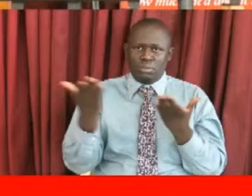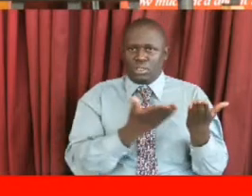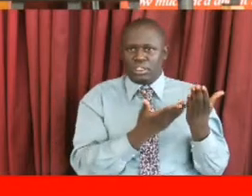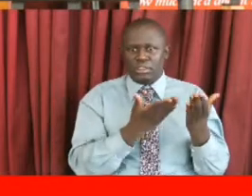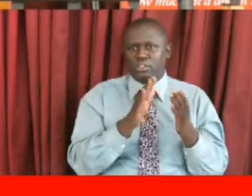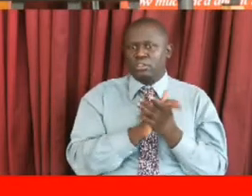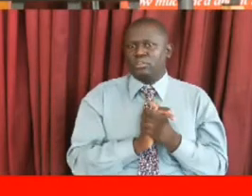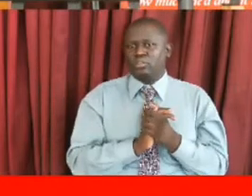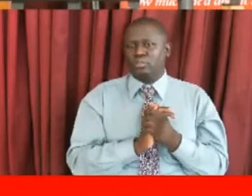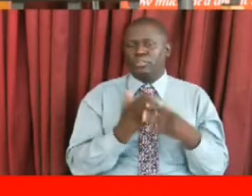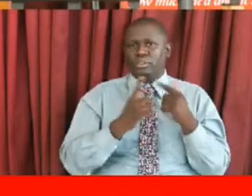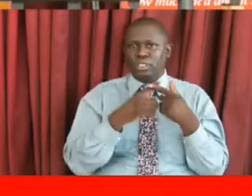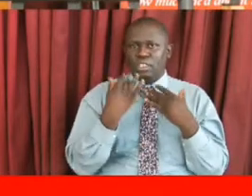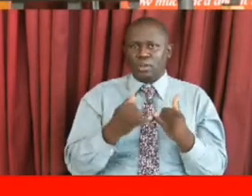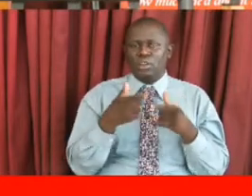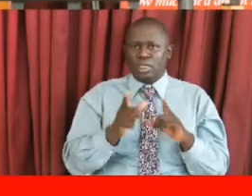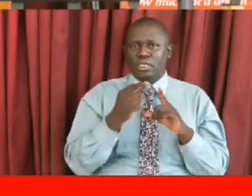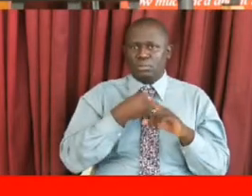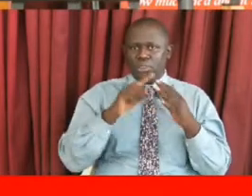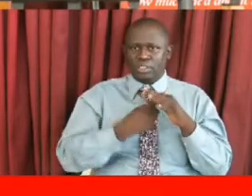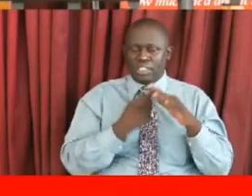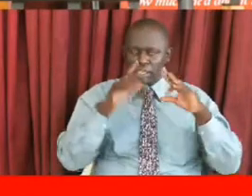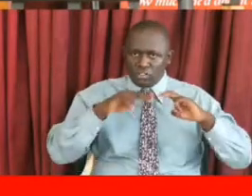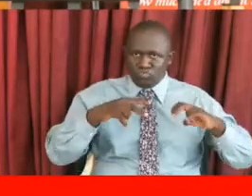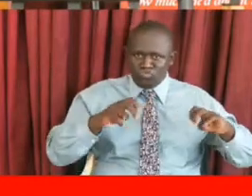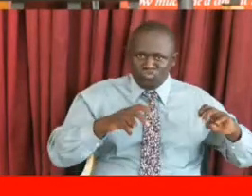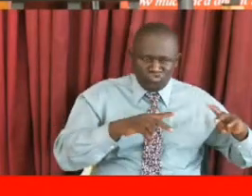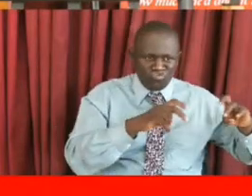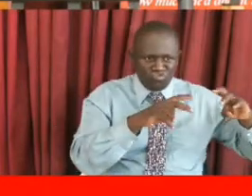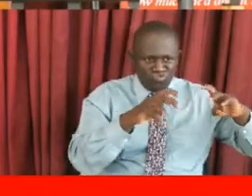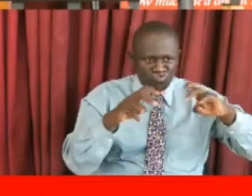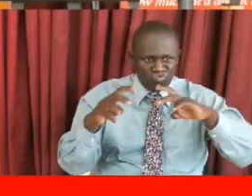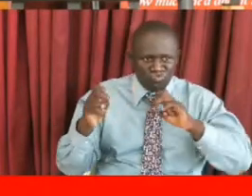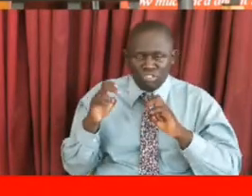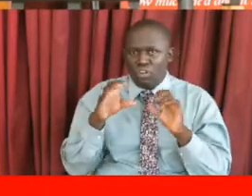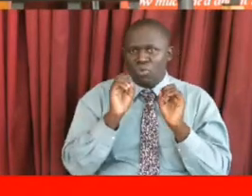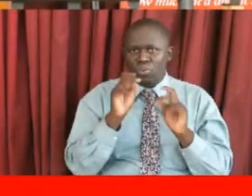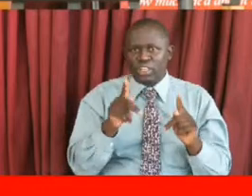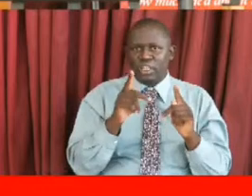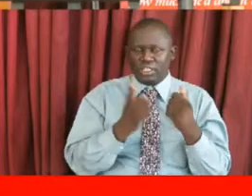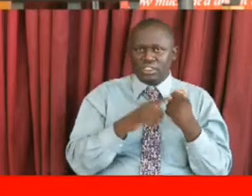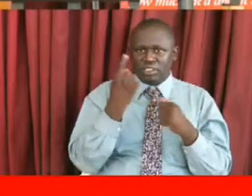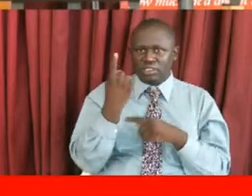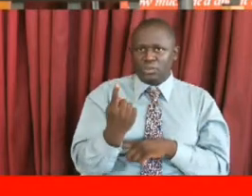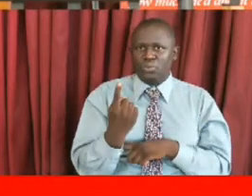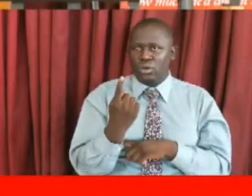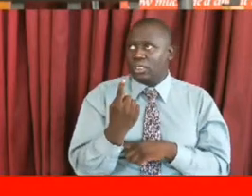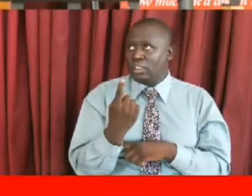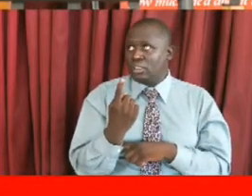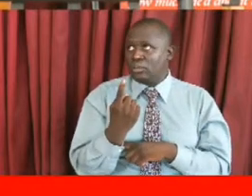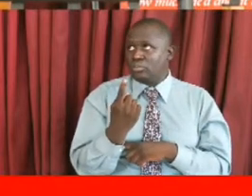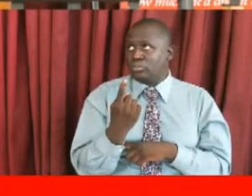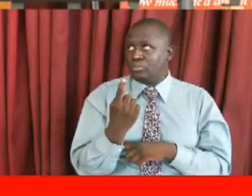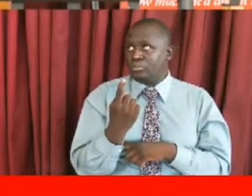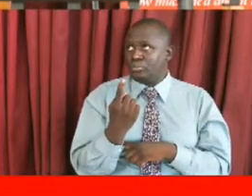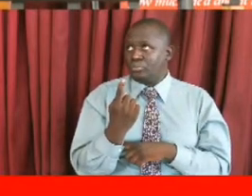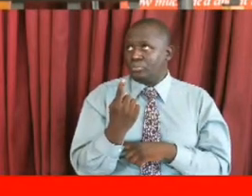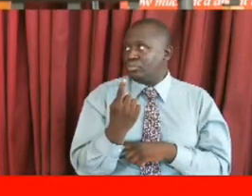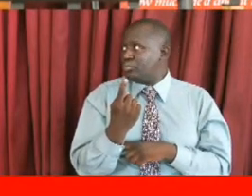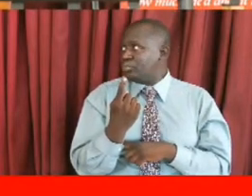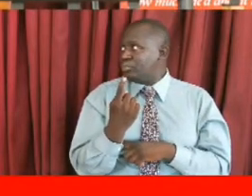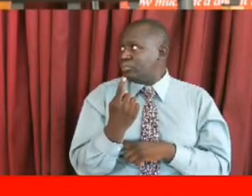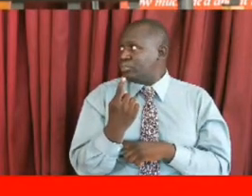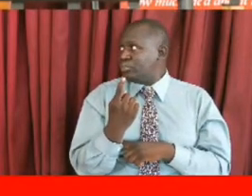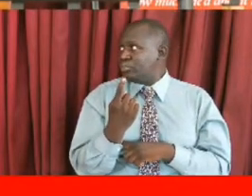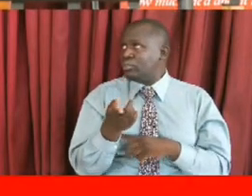M then we start checking okay 61 61